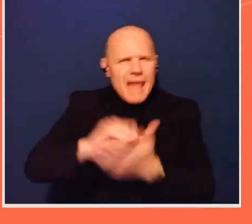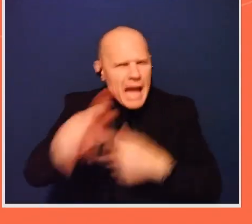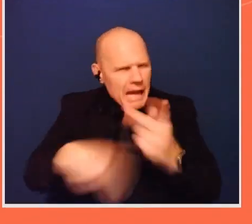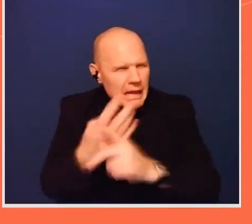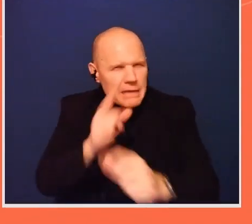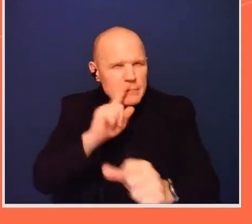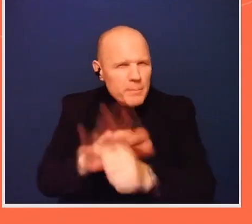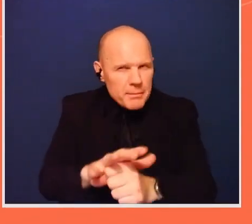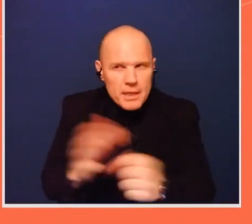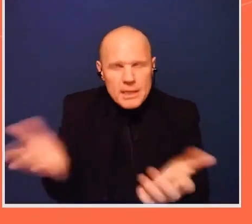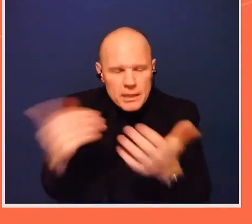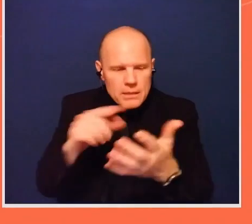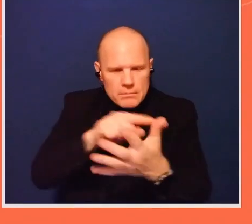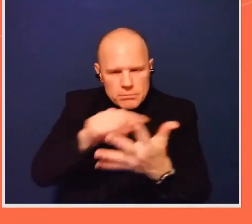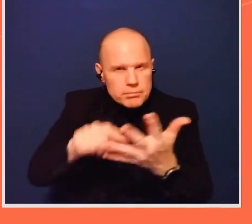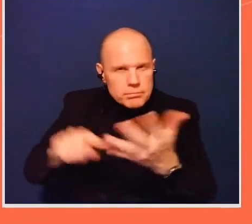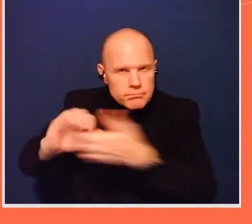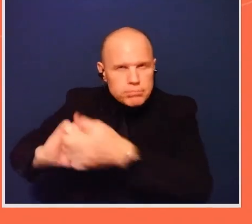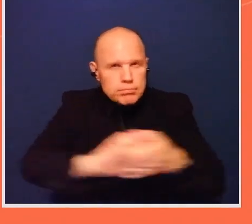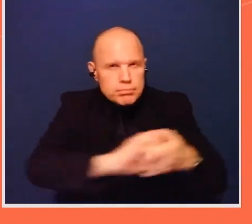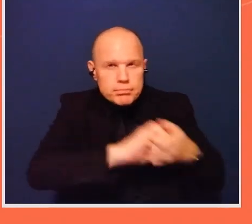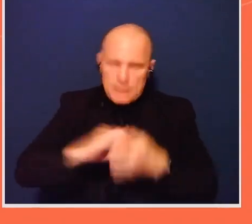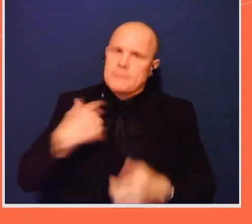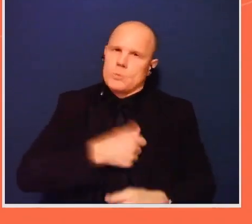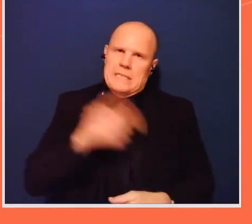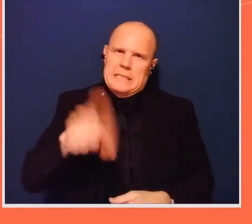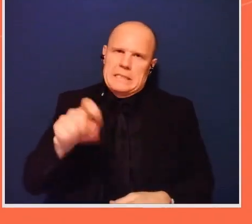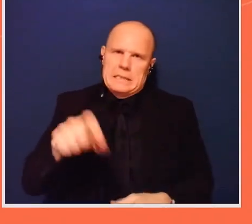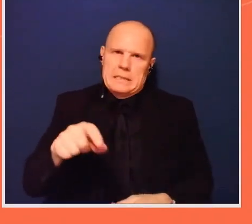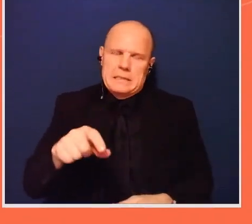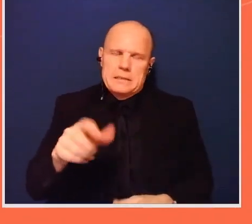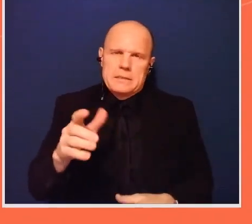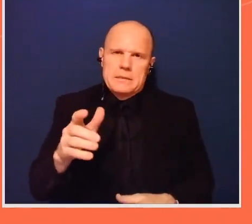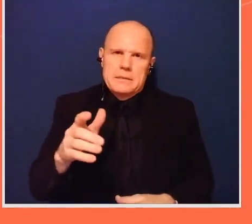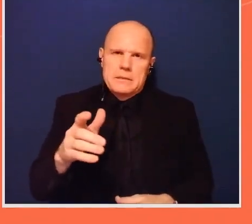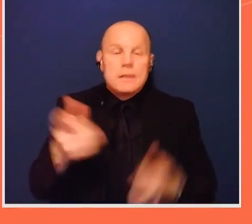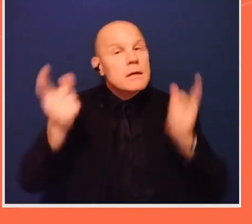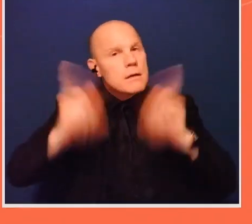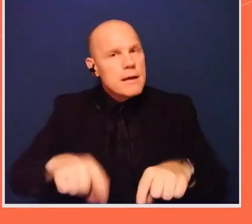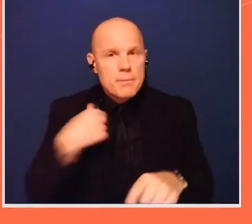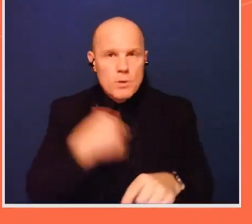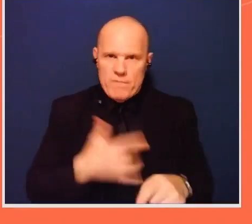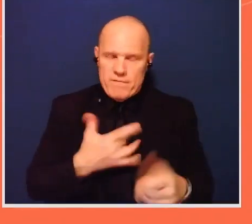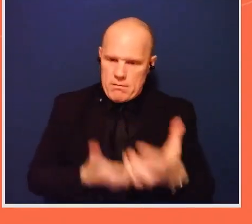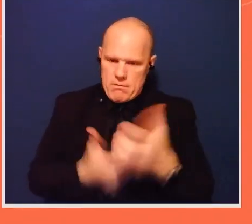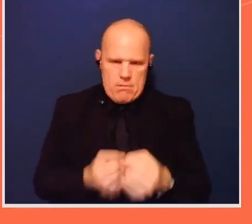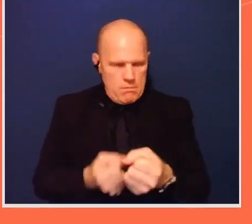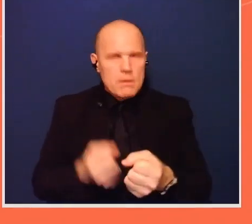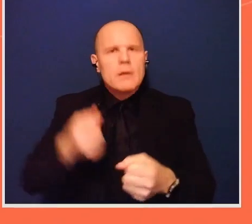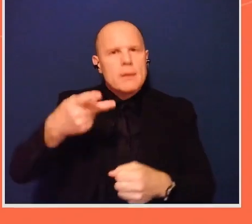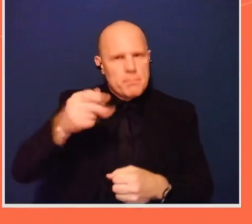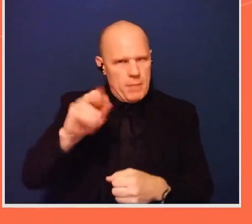impact to our virtual community by using hashtag OurOceanPalau and our handle at Our Ocean